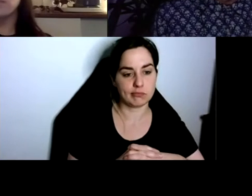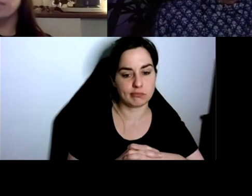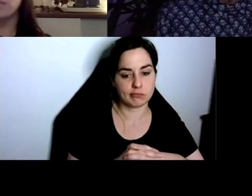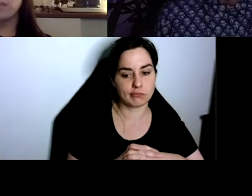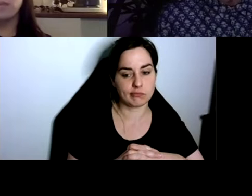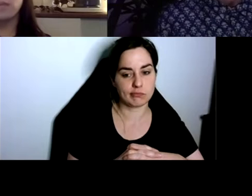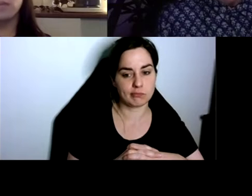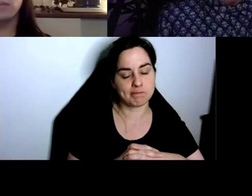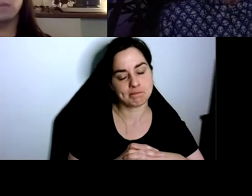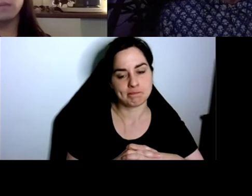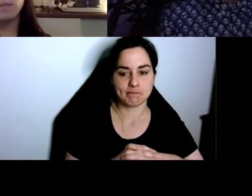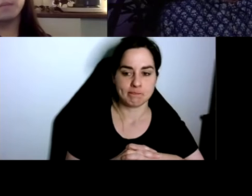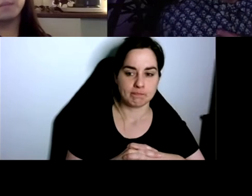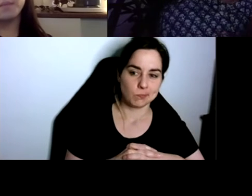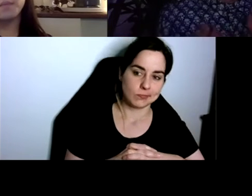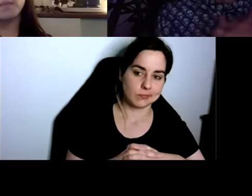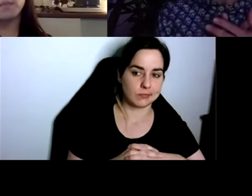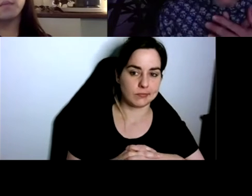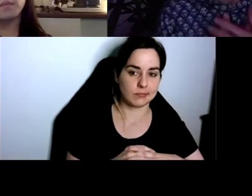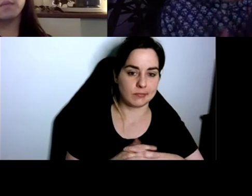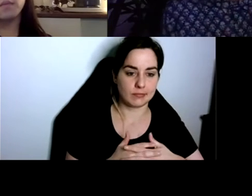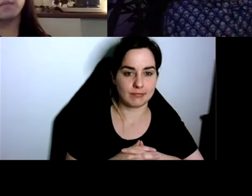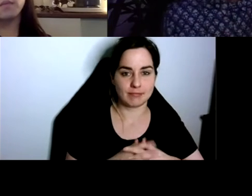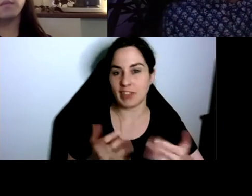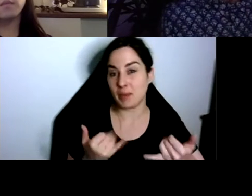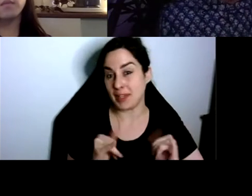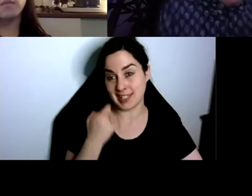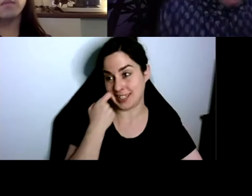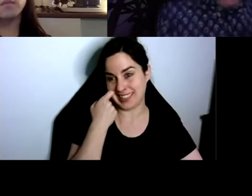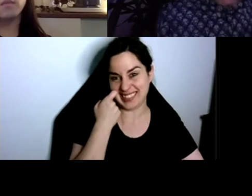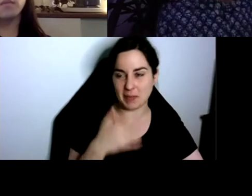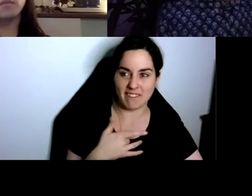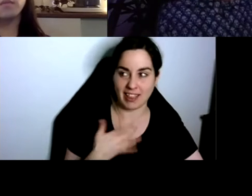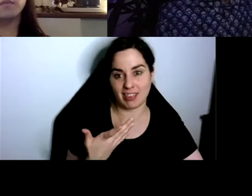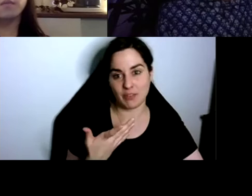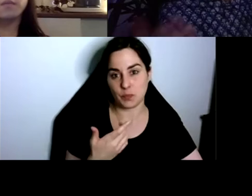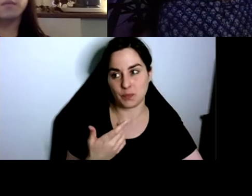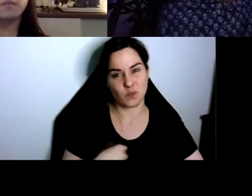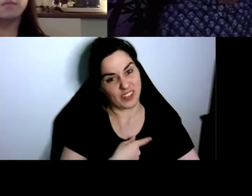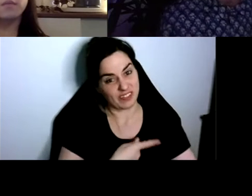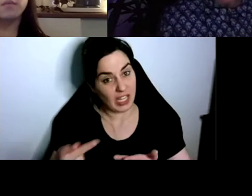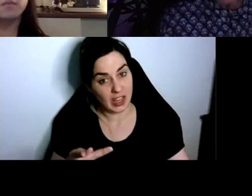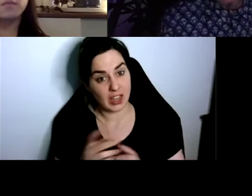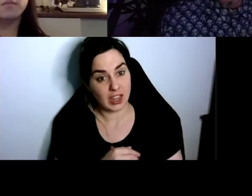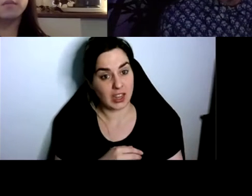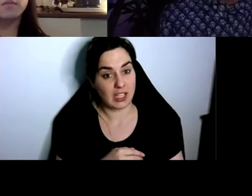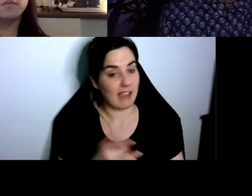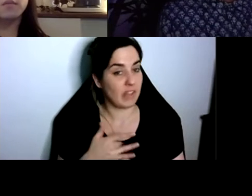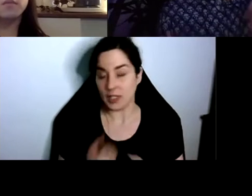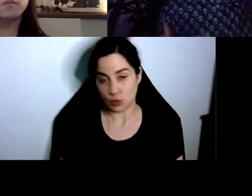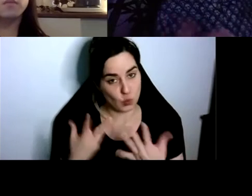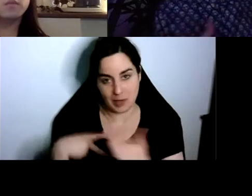I don't know. I mean, it's still fresh, but I think we kind of failed in that I think we were overprogrammed. Like, I